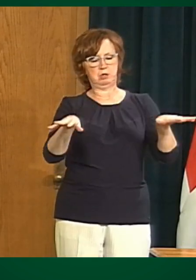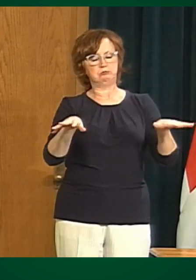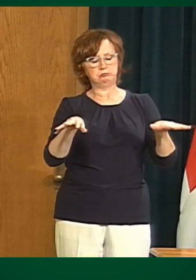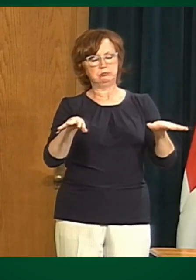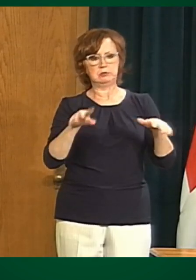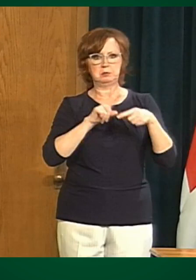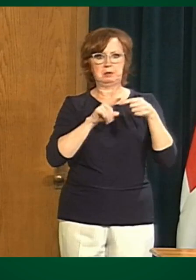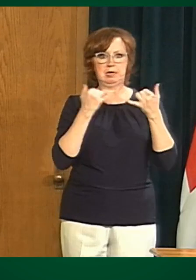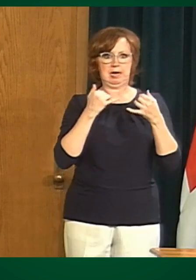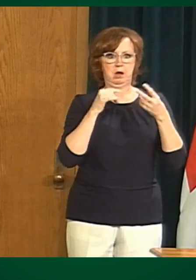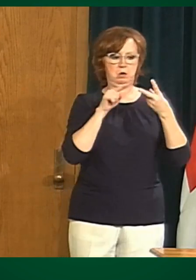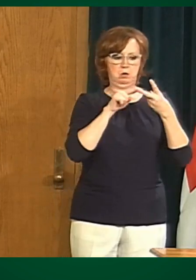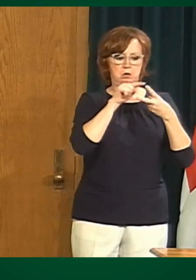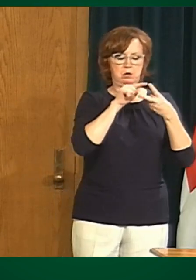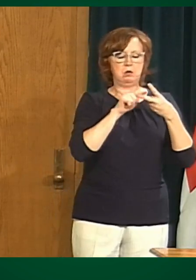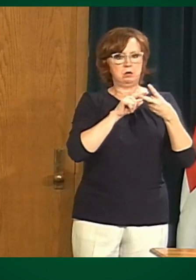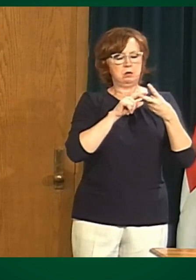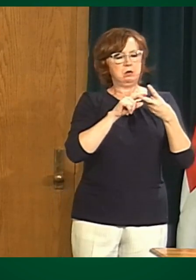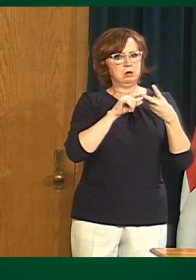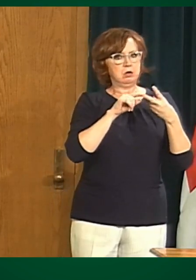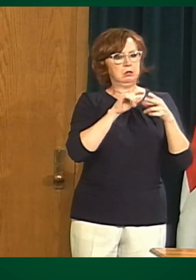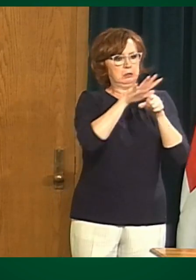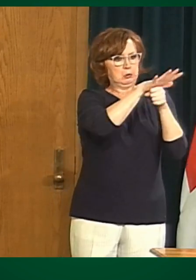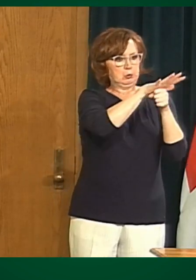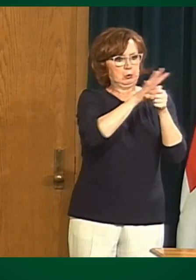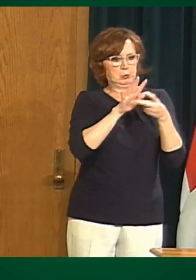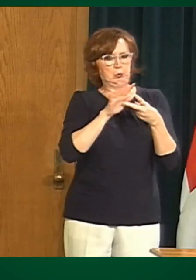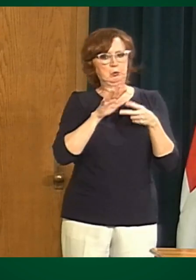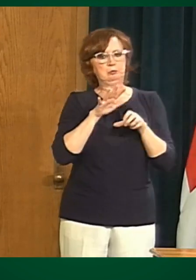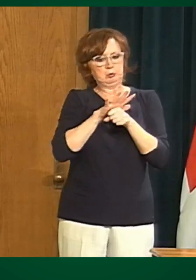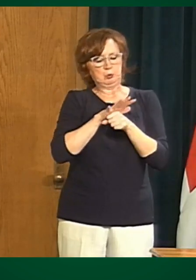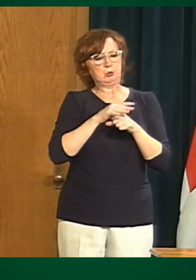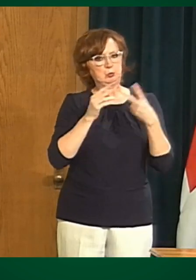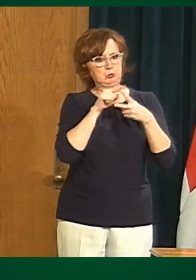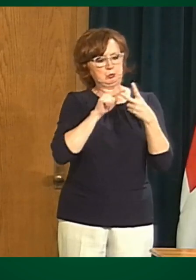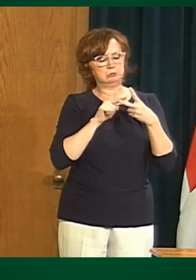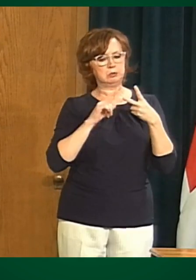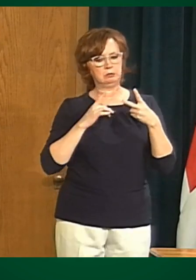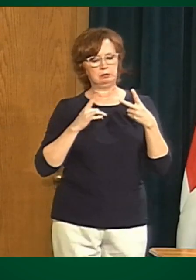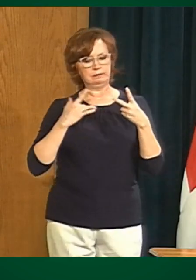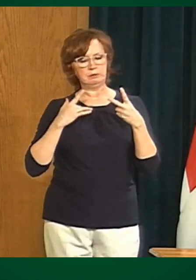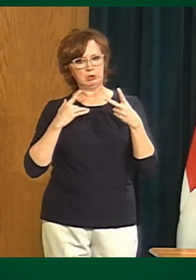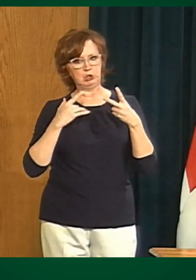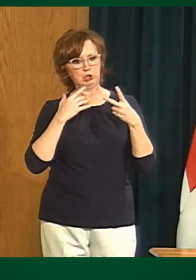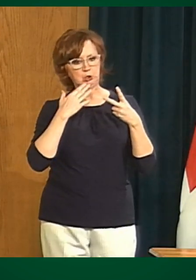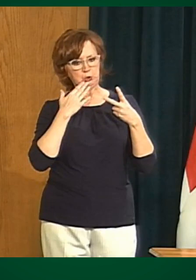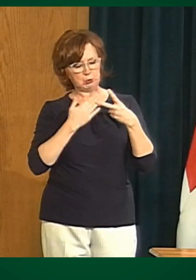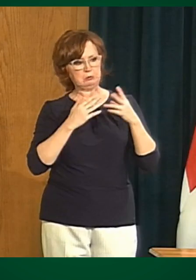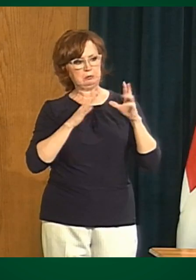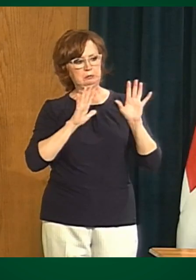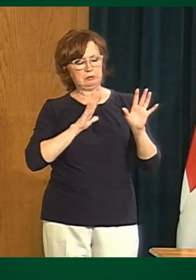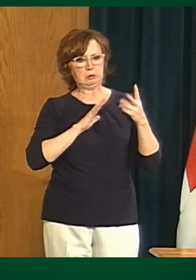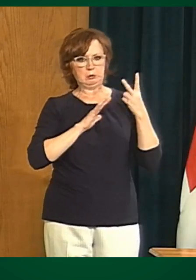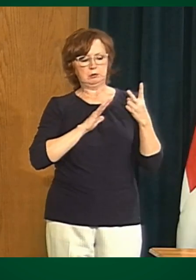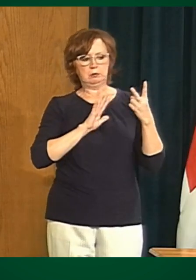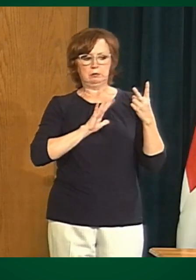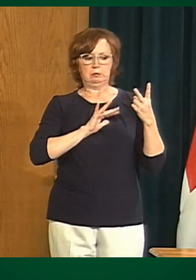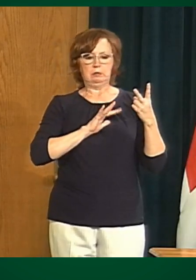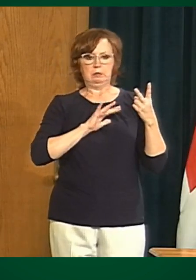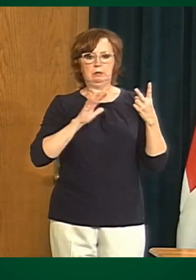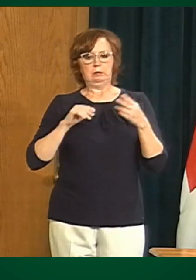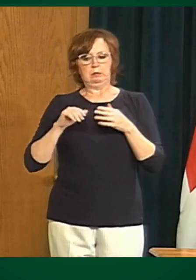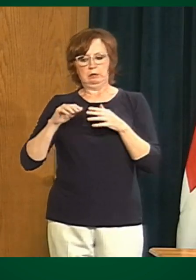remains flat. And I think we just need to be mindful of that and make sure that we continue to do all